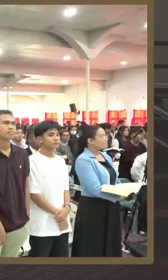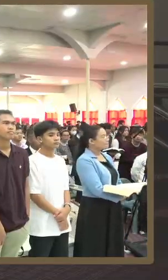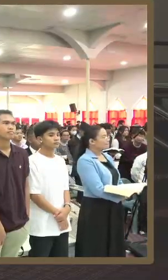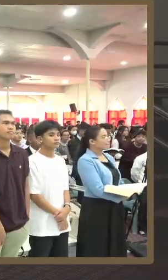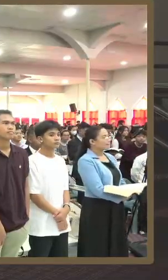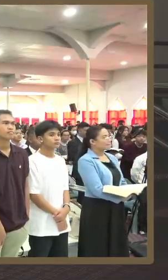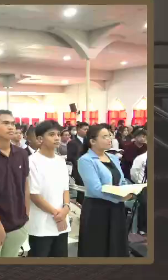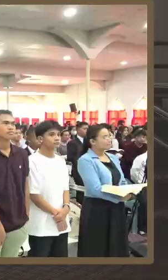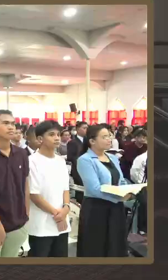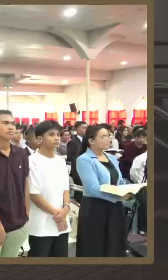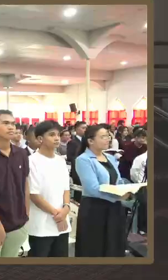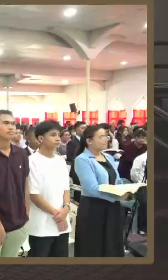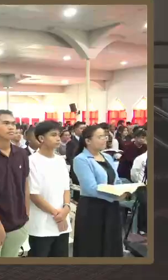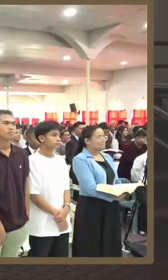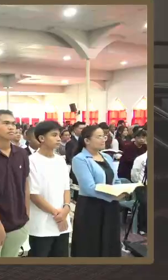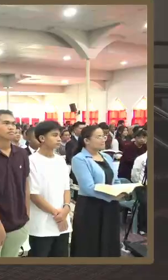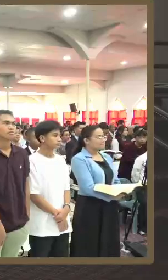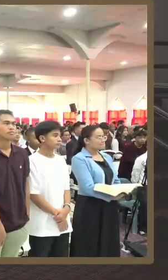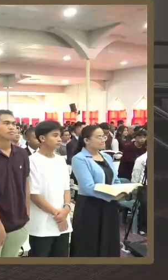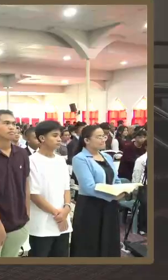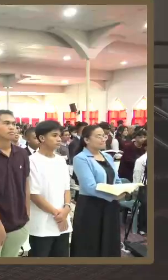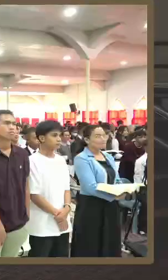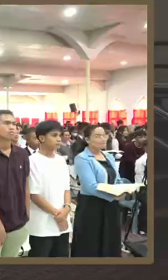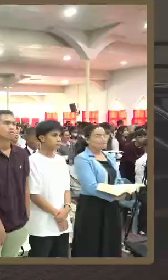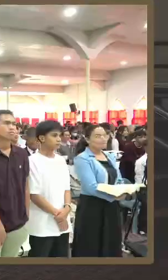So, kaya